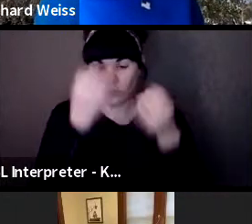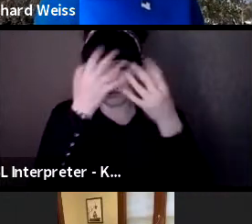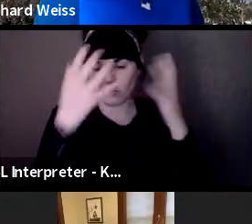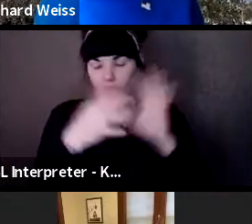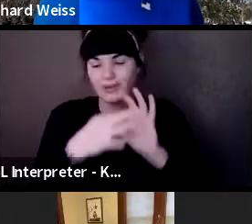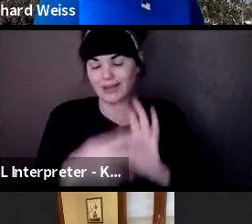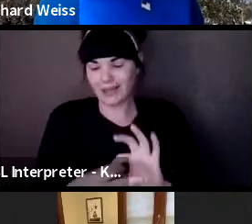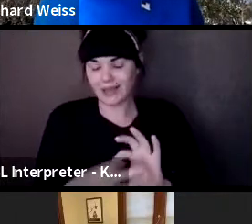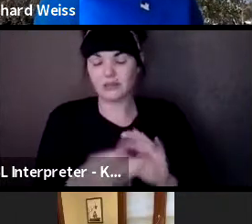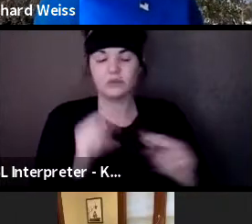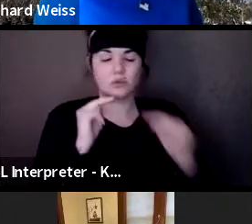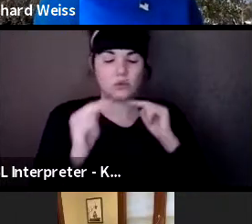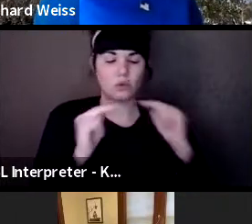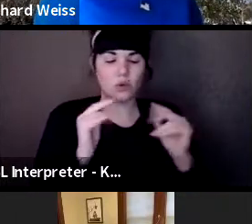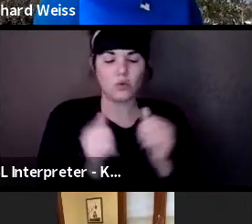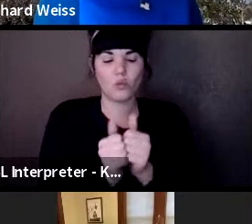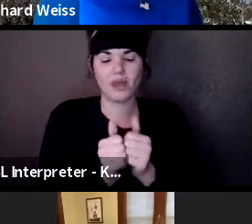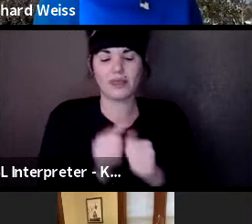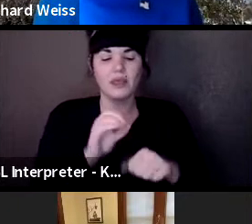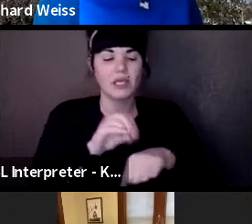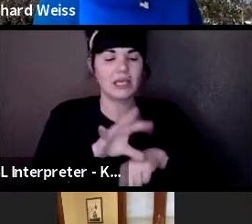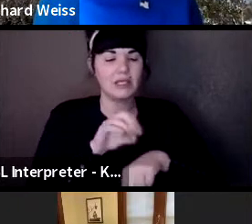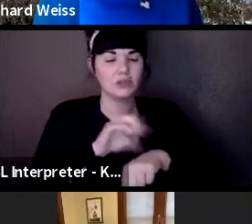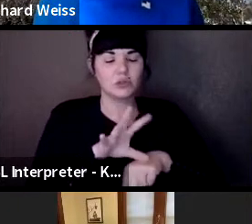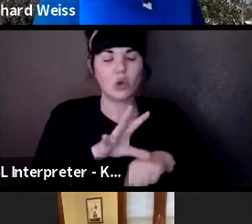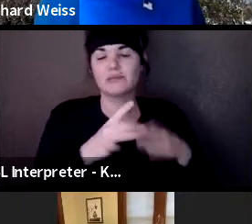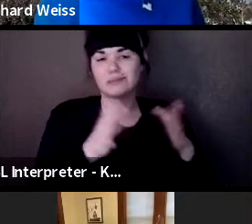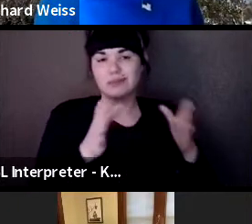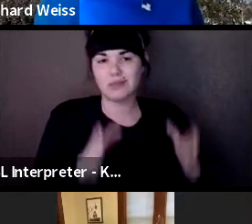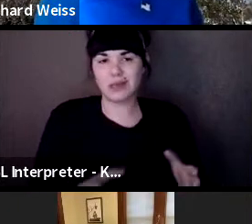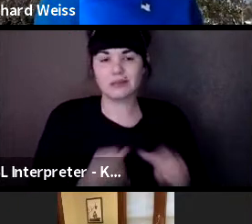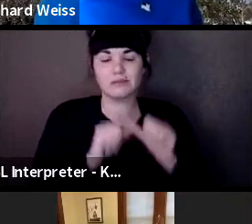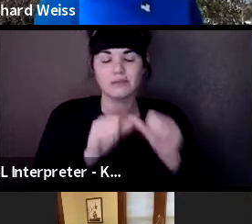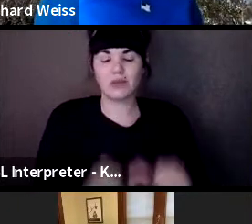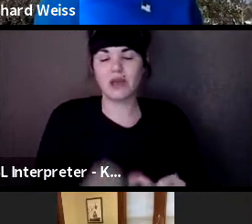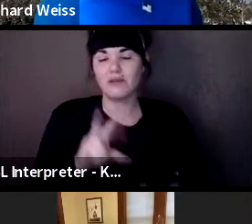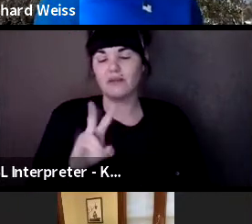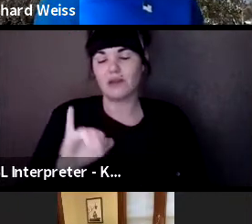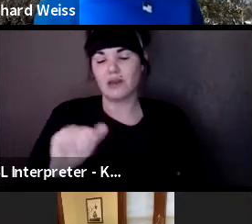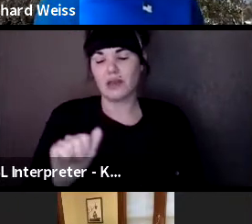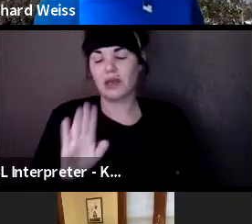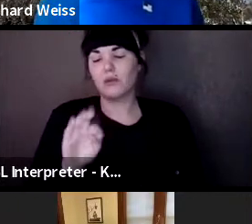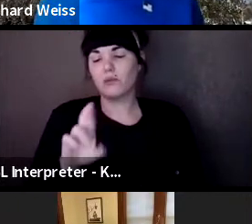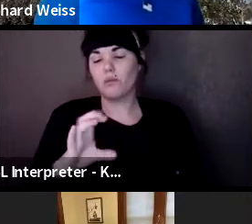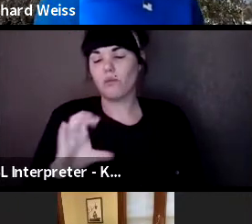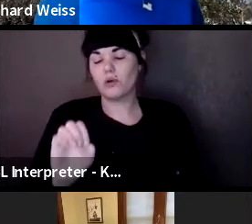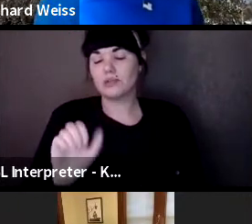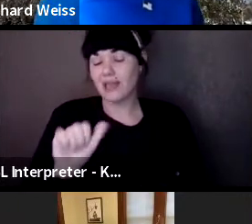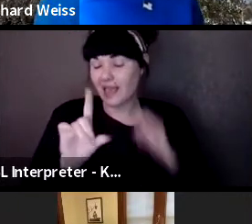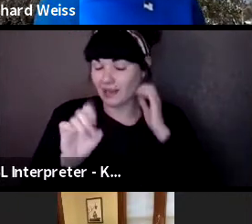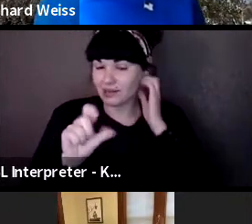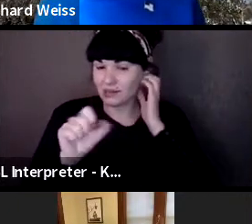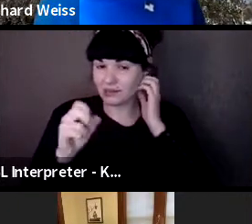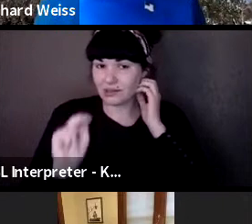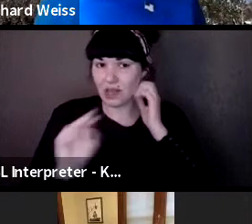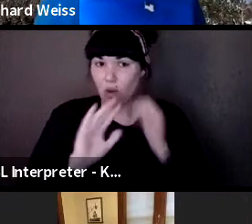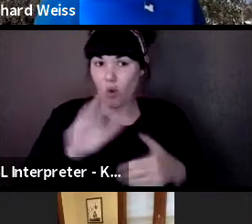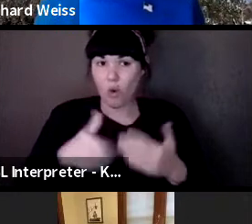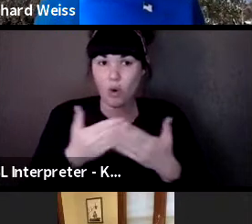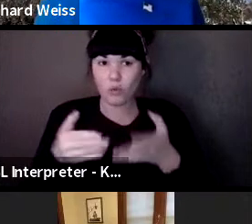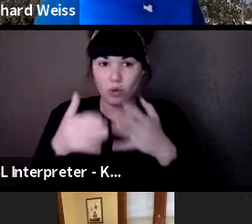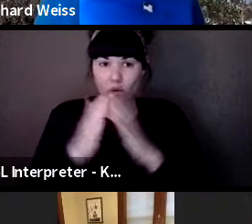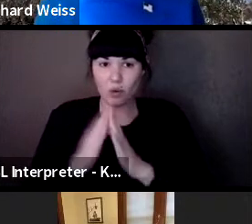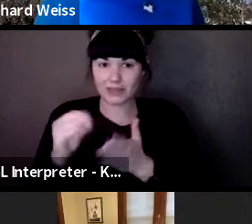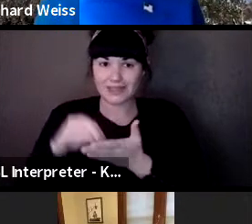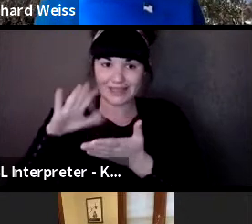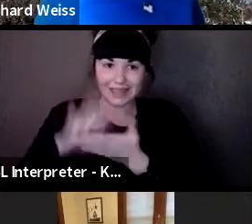are ongoing with the VRA Council. Bruce Adelson has provided all the requested documents. Staff